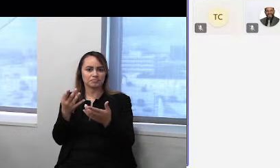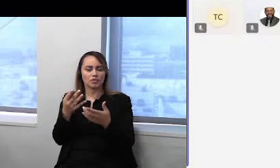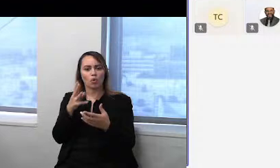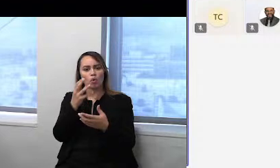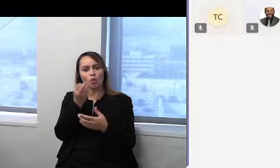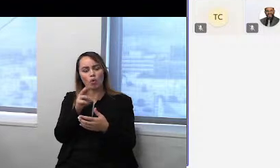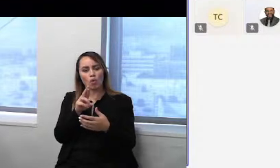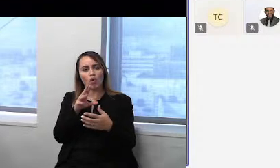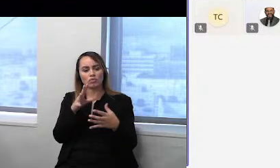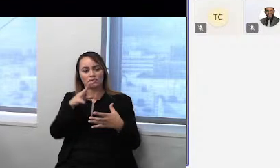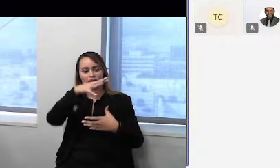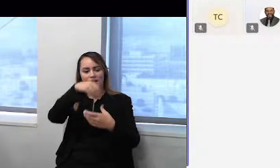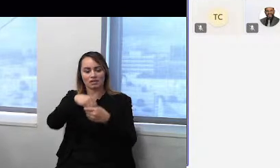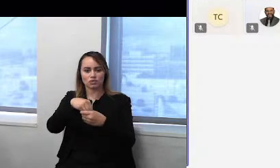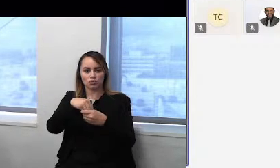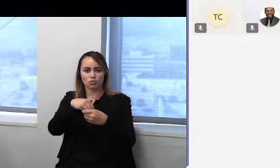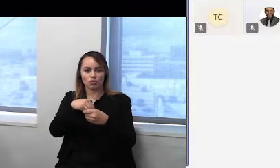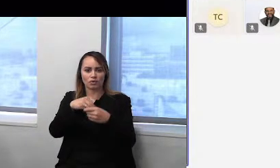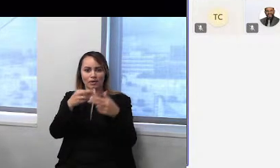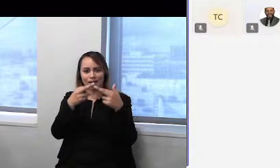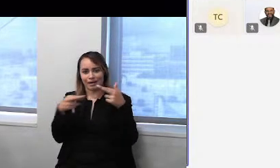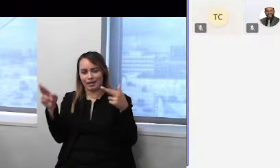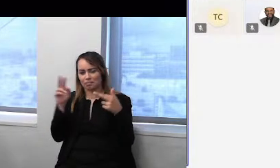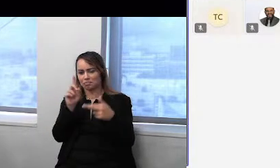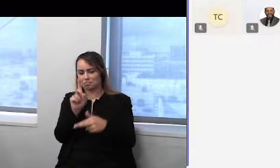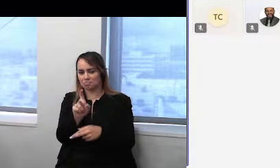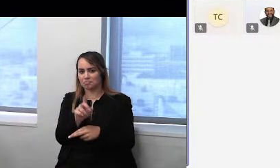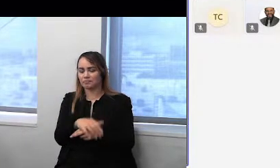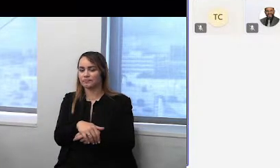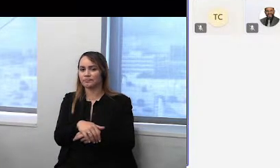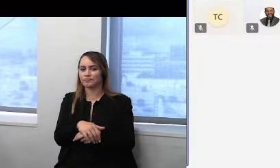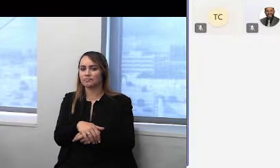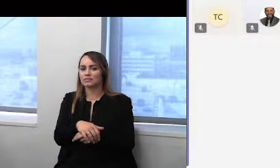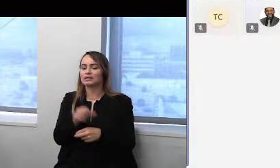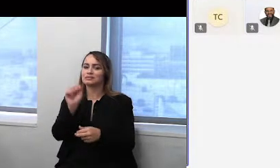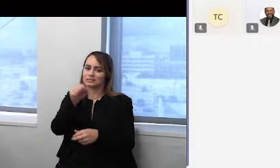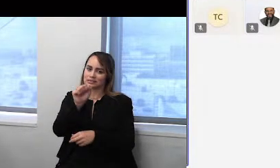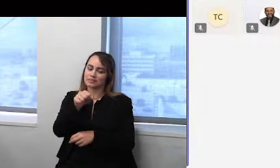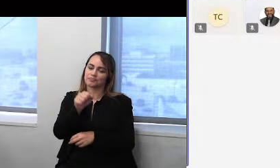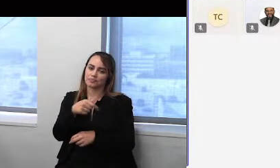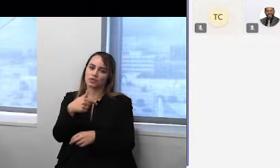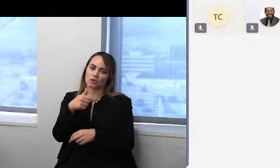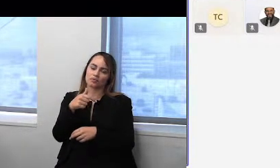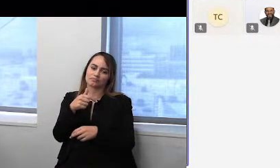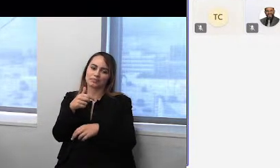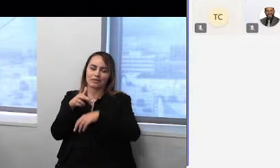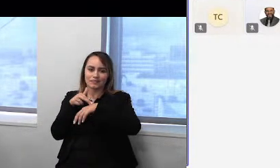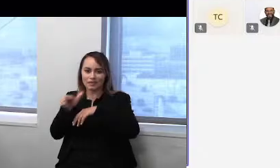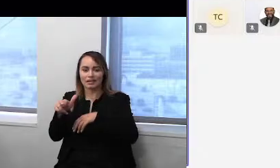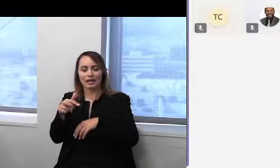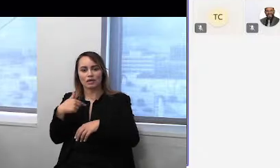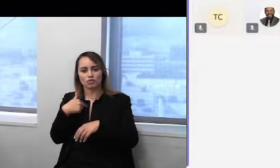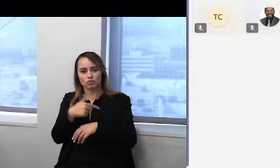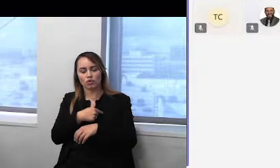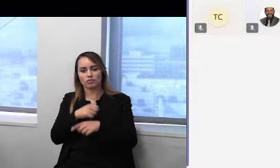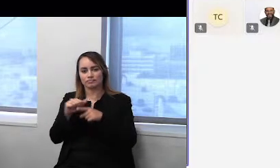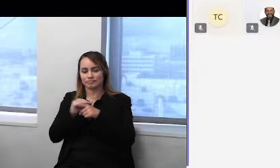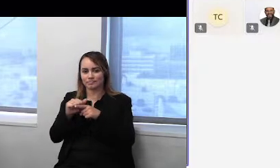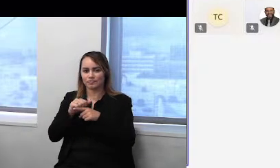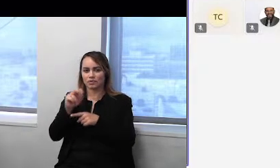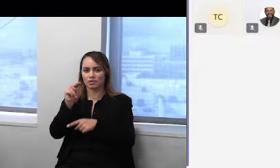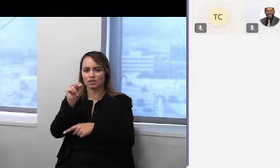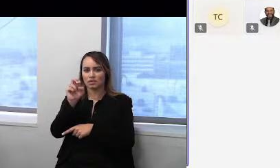back to the practices that are used for NERC. Also for the RTOs, the regional transmission operators like